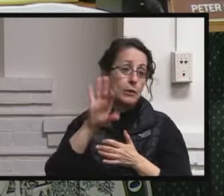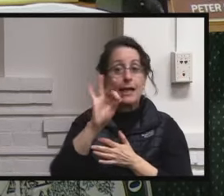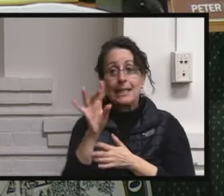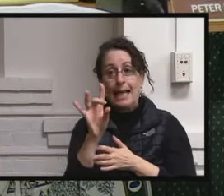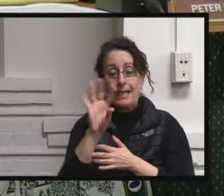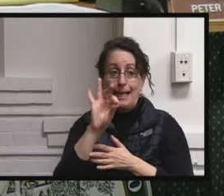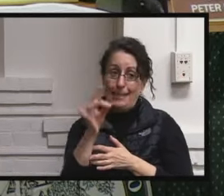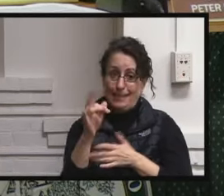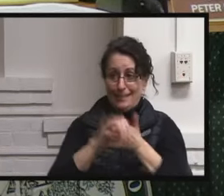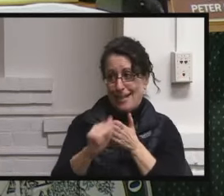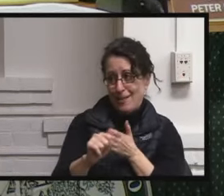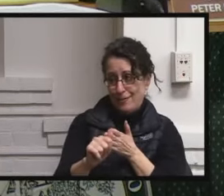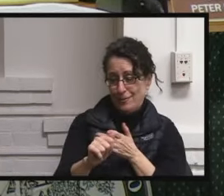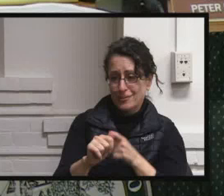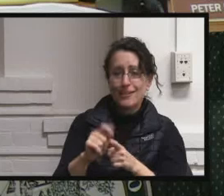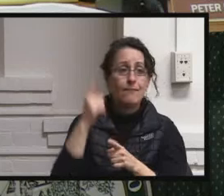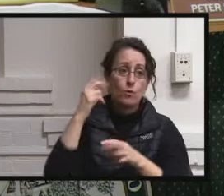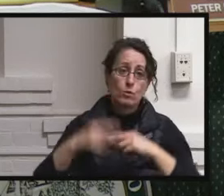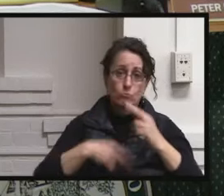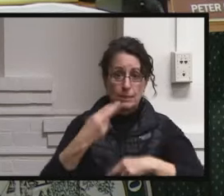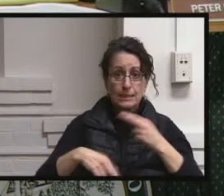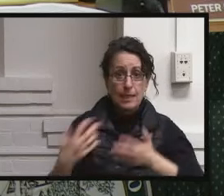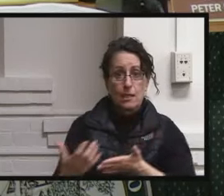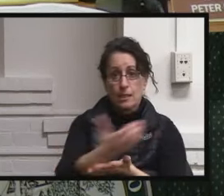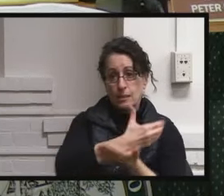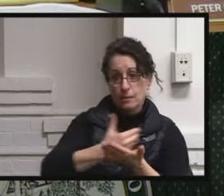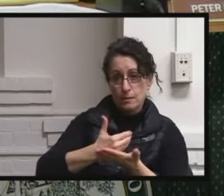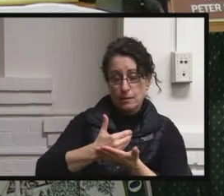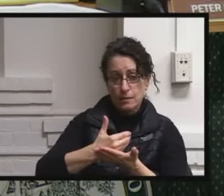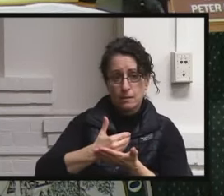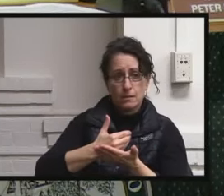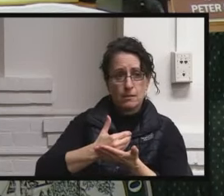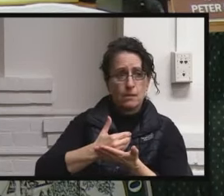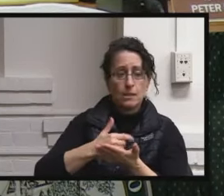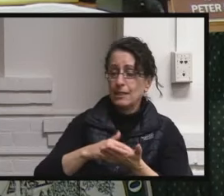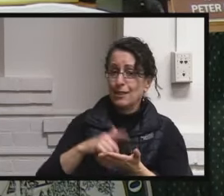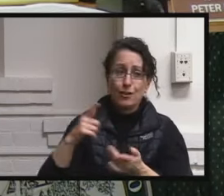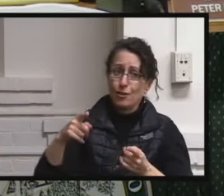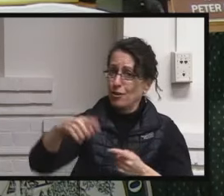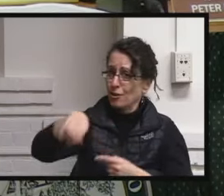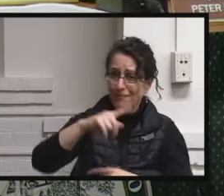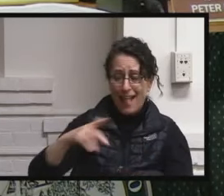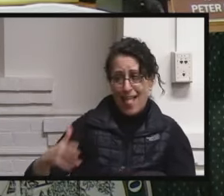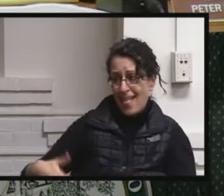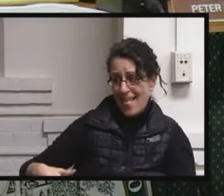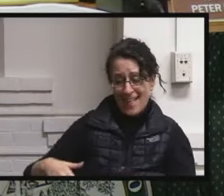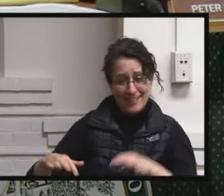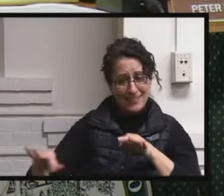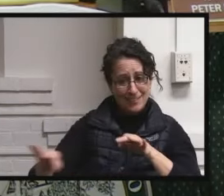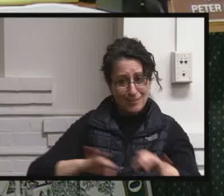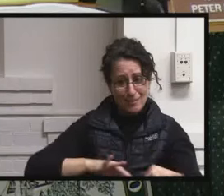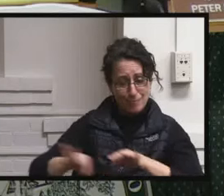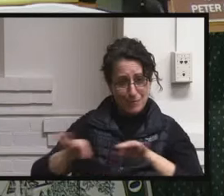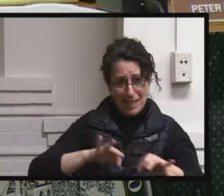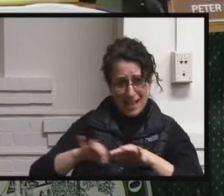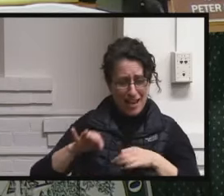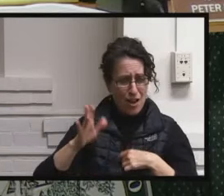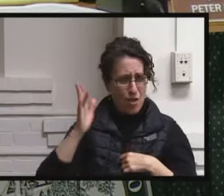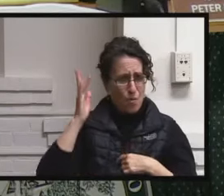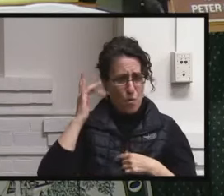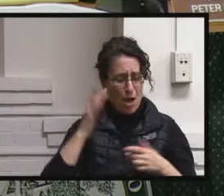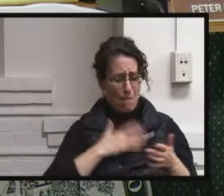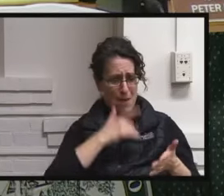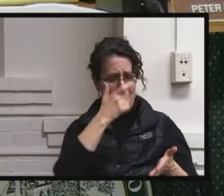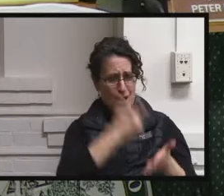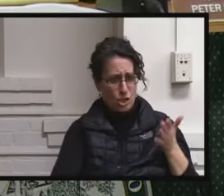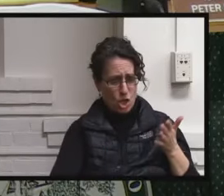$48,098 for recycling collection program. And nobody has explained to me yet why my assessment for the town of Brattleboro